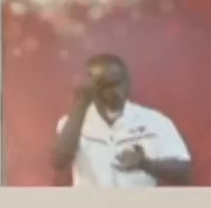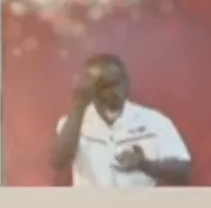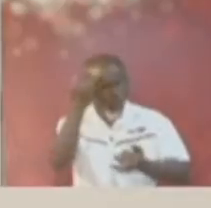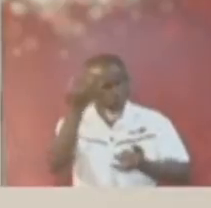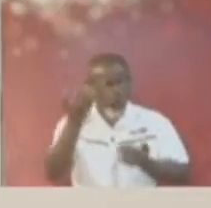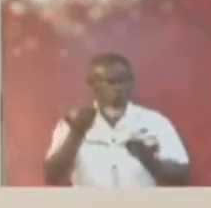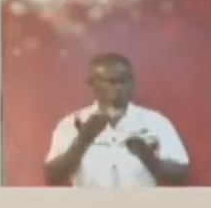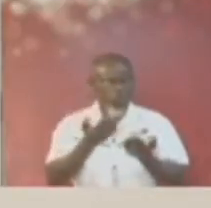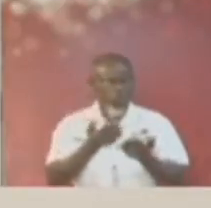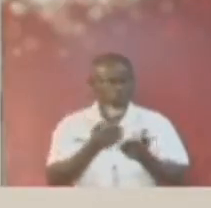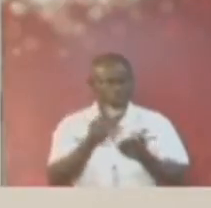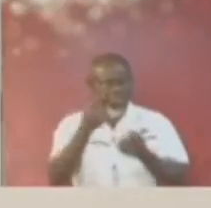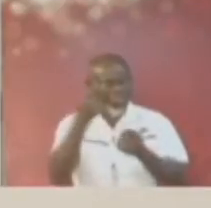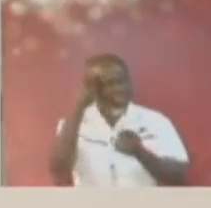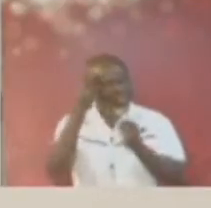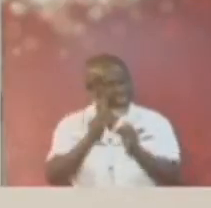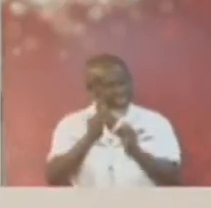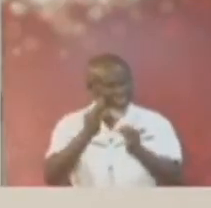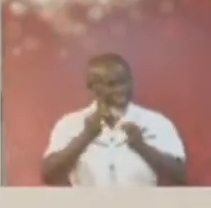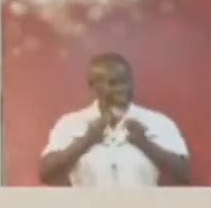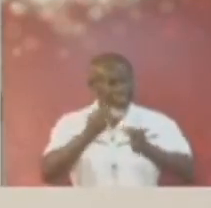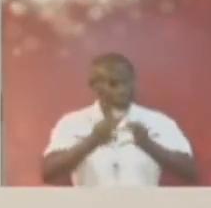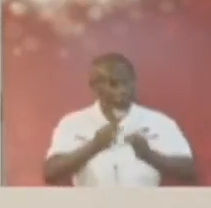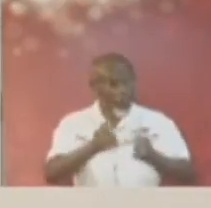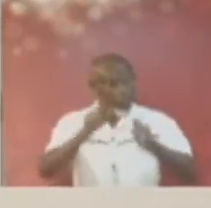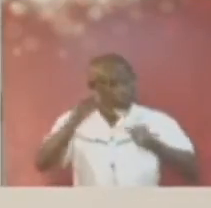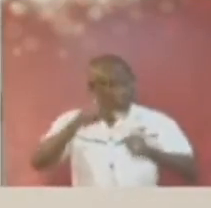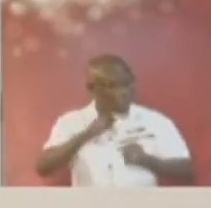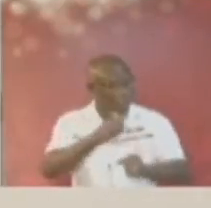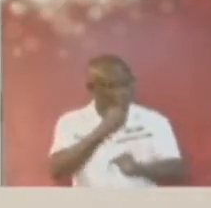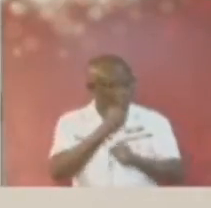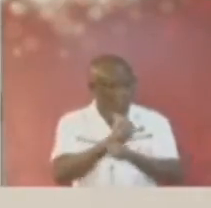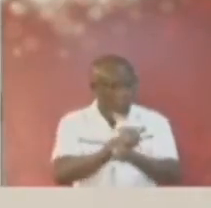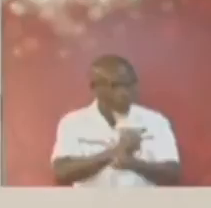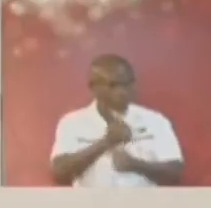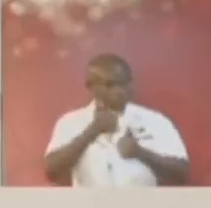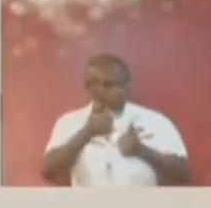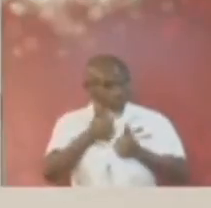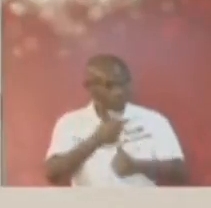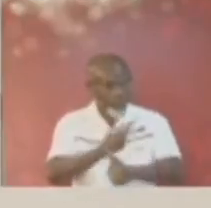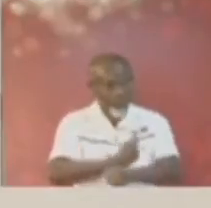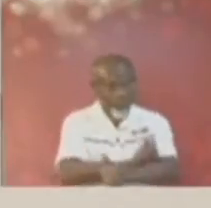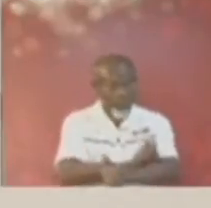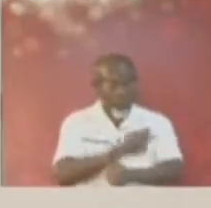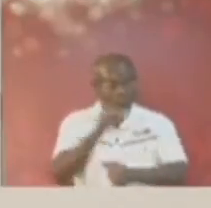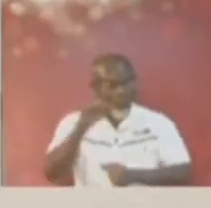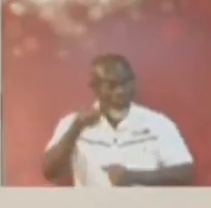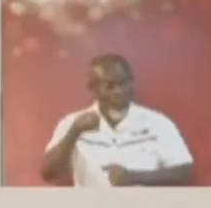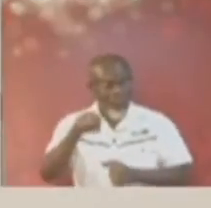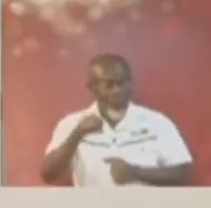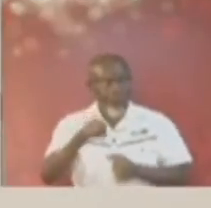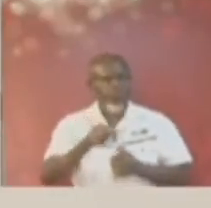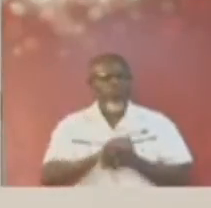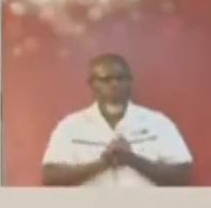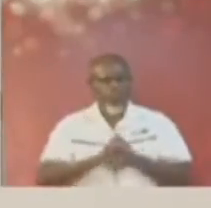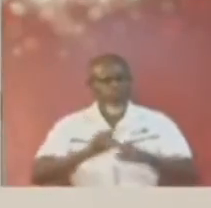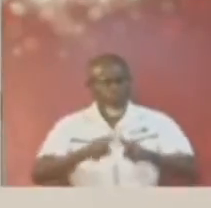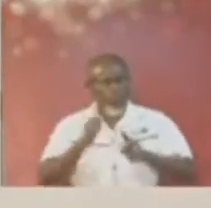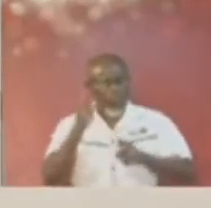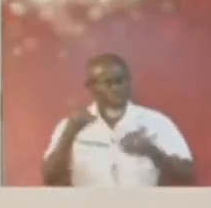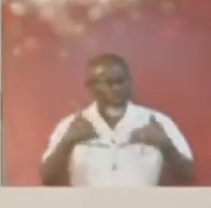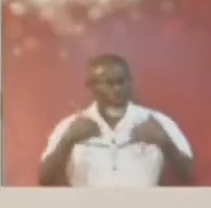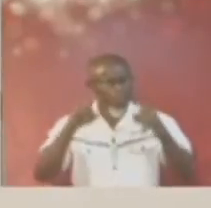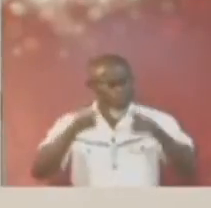that were being compared for that efficacy. It's a short time frame, and there was more that would need to